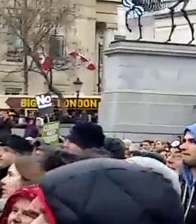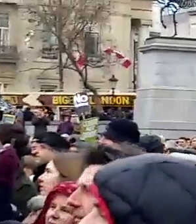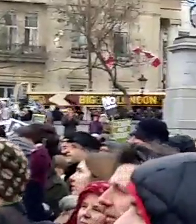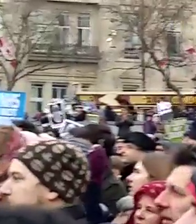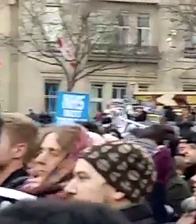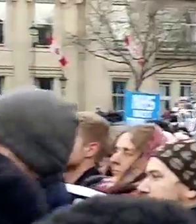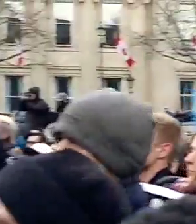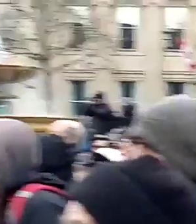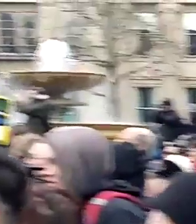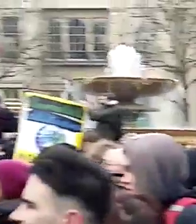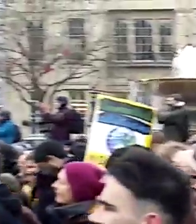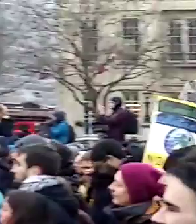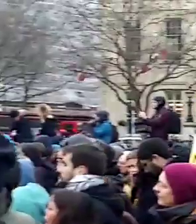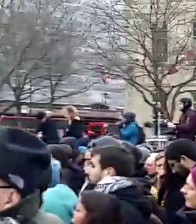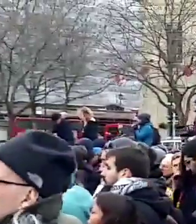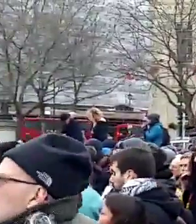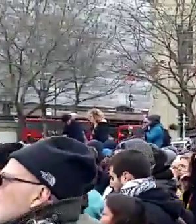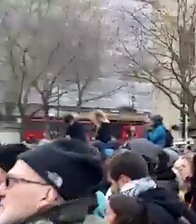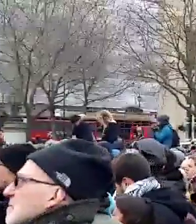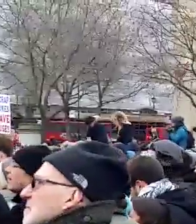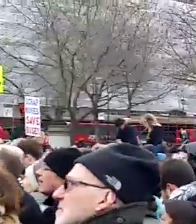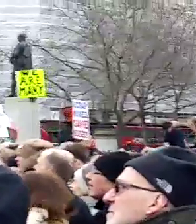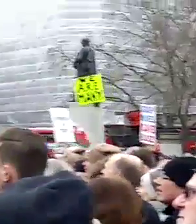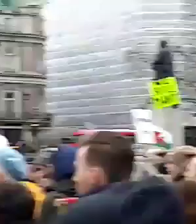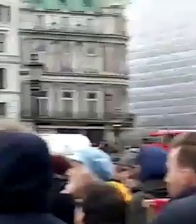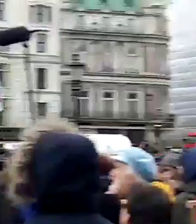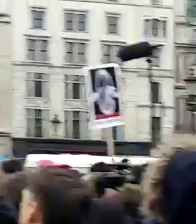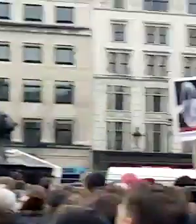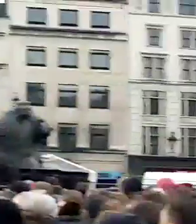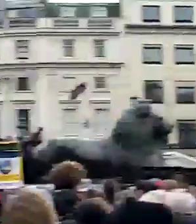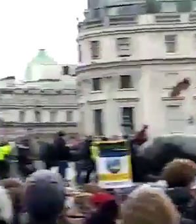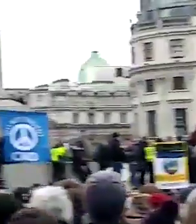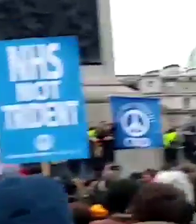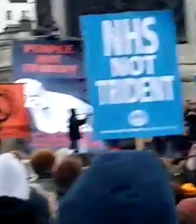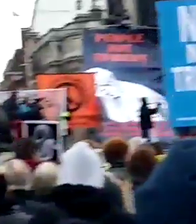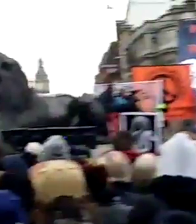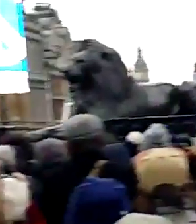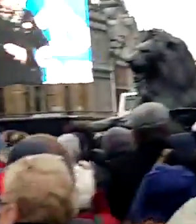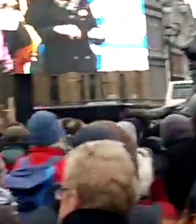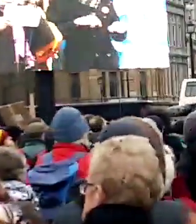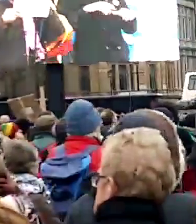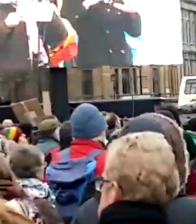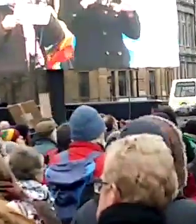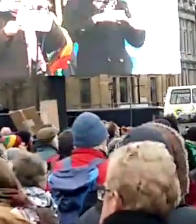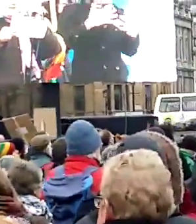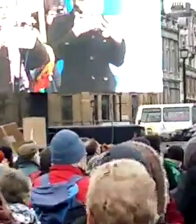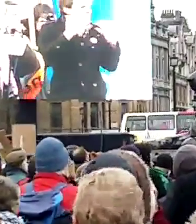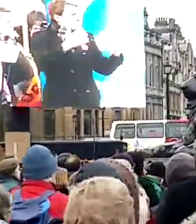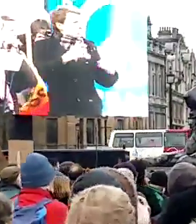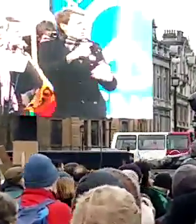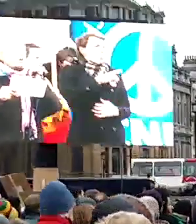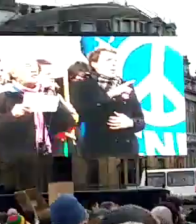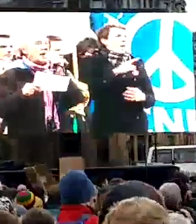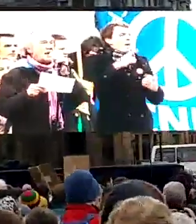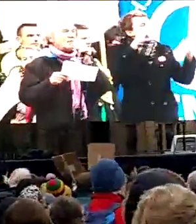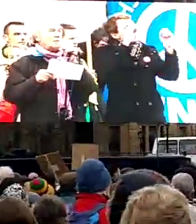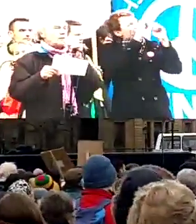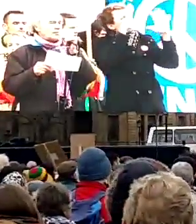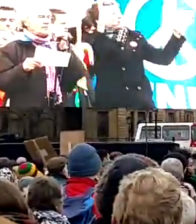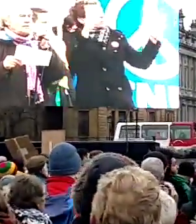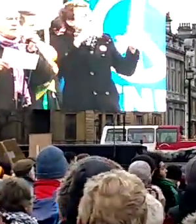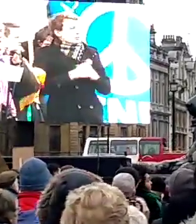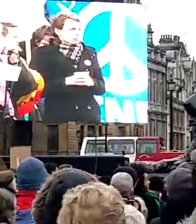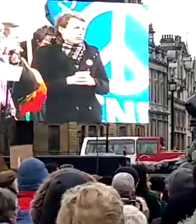nuclear weapons. And let me say, we are here because we have a vision, a